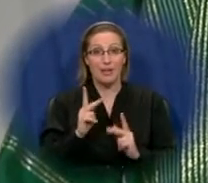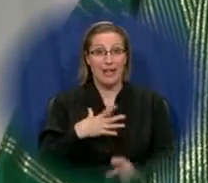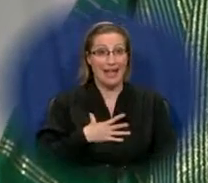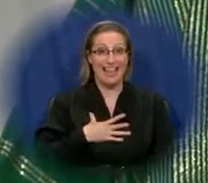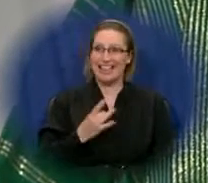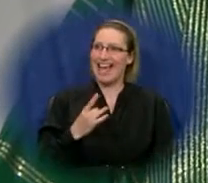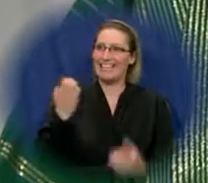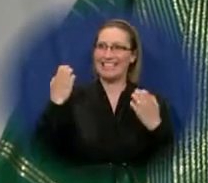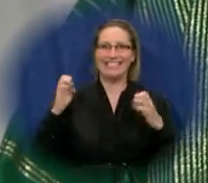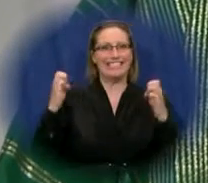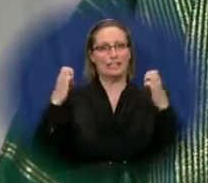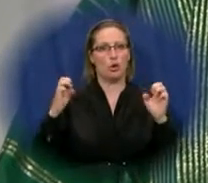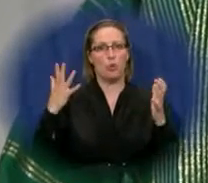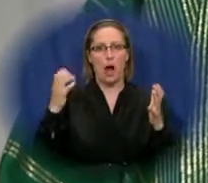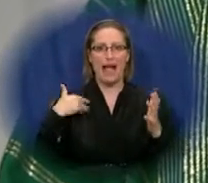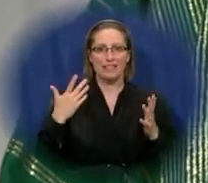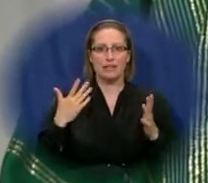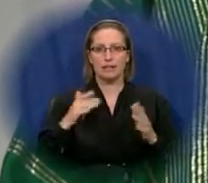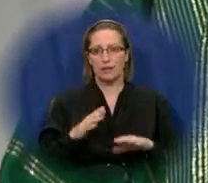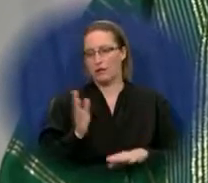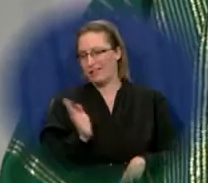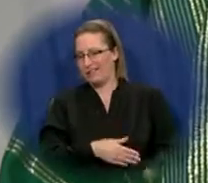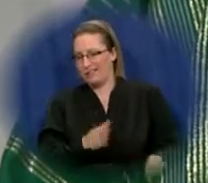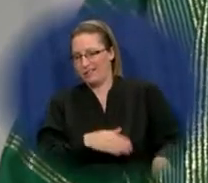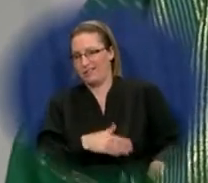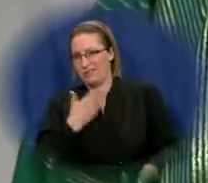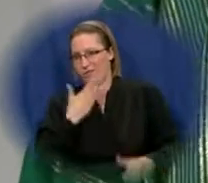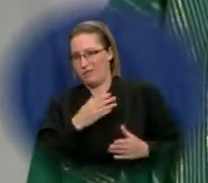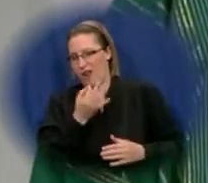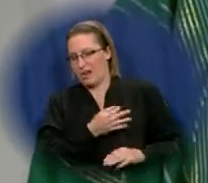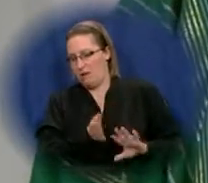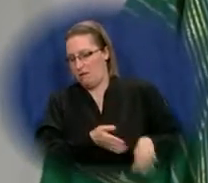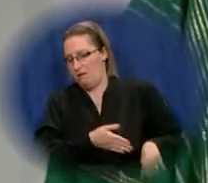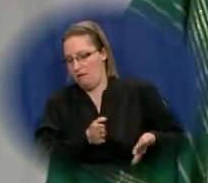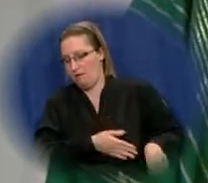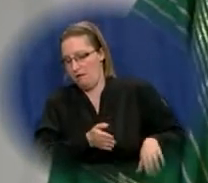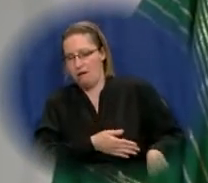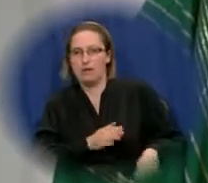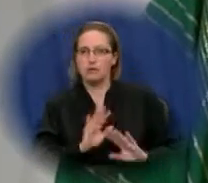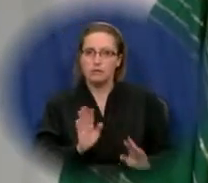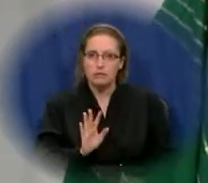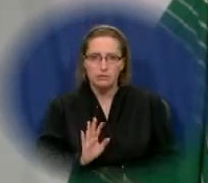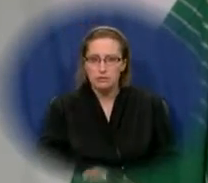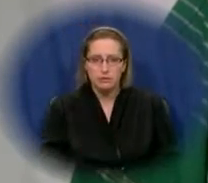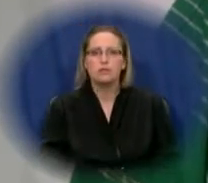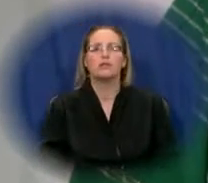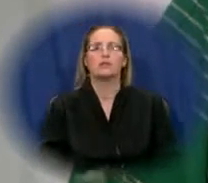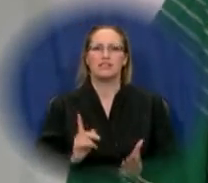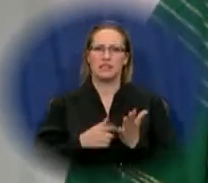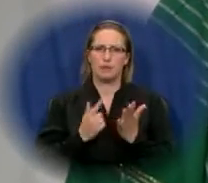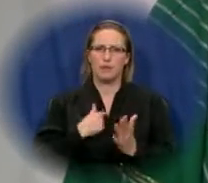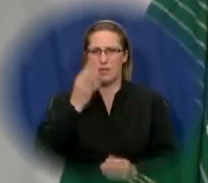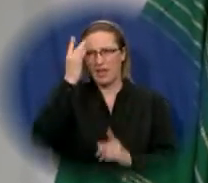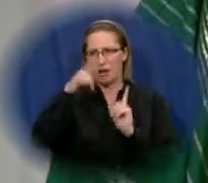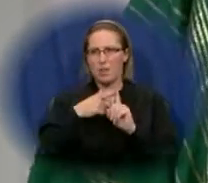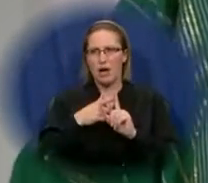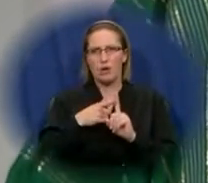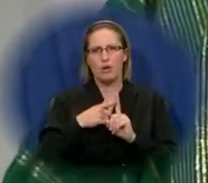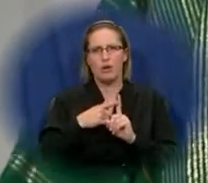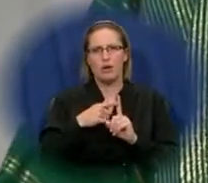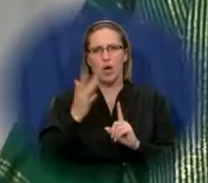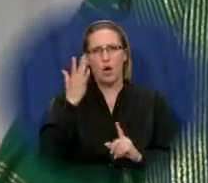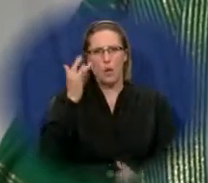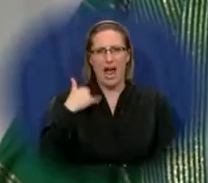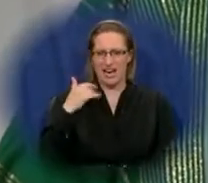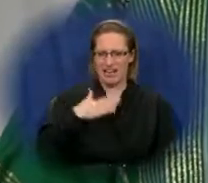and want to just kind of deny Good Friday ever happened? Sometimes we even wonder as Catholics why we put the corpus,